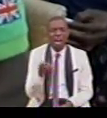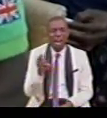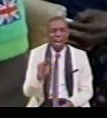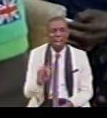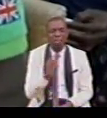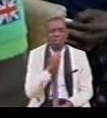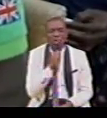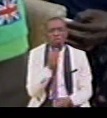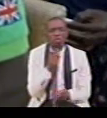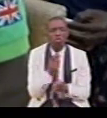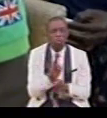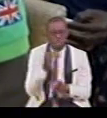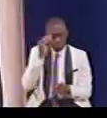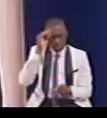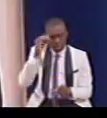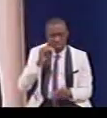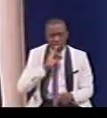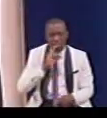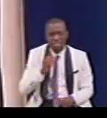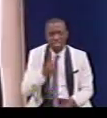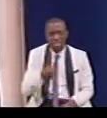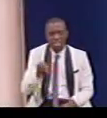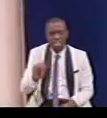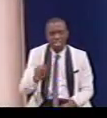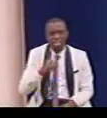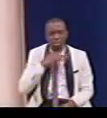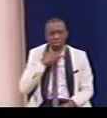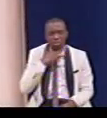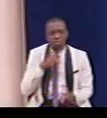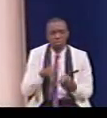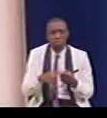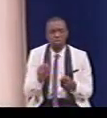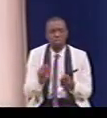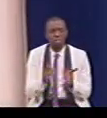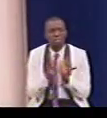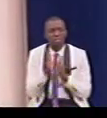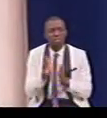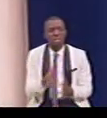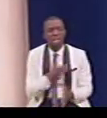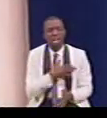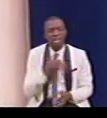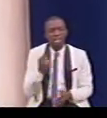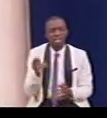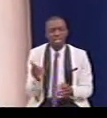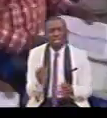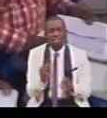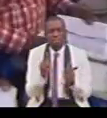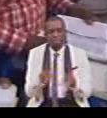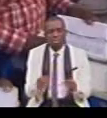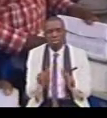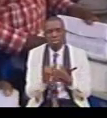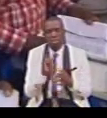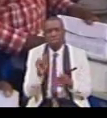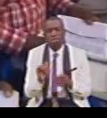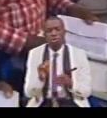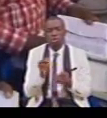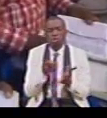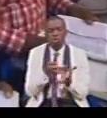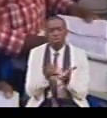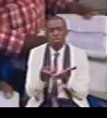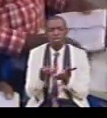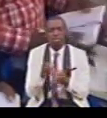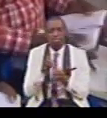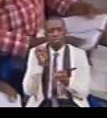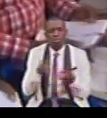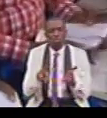and he that is surprised in the way is abomination to the wicked in fact when the Lord called